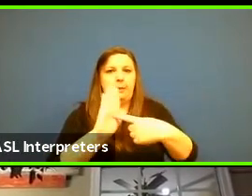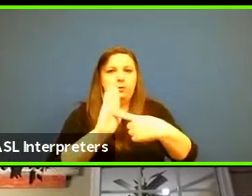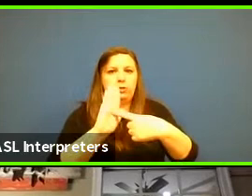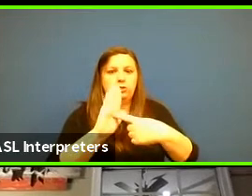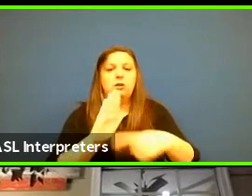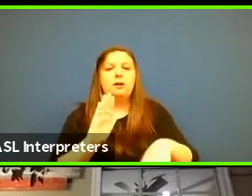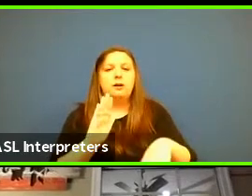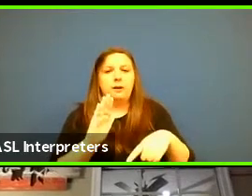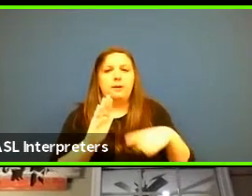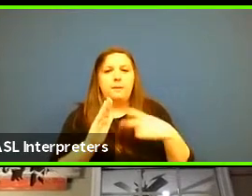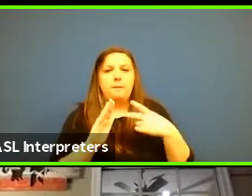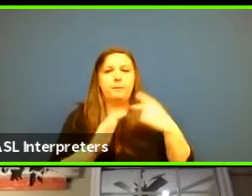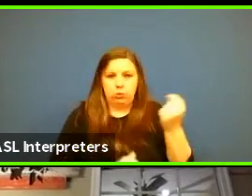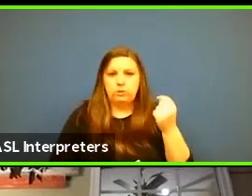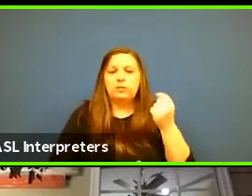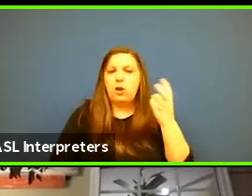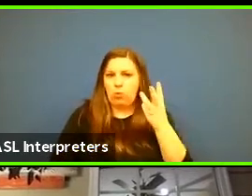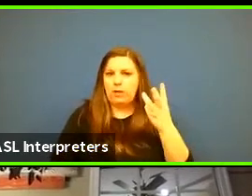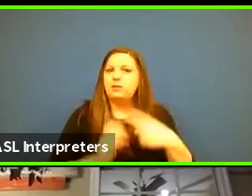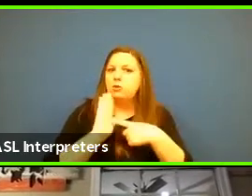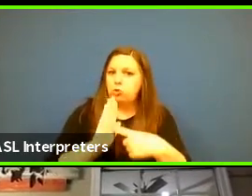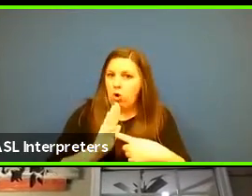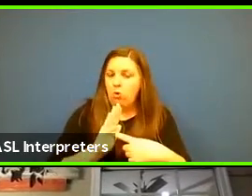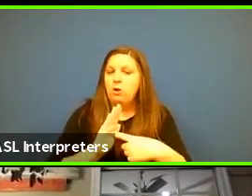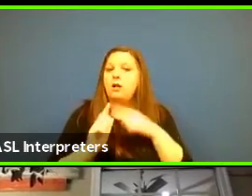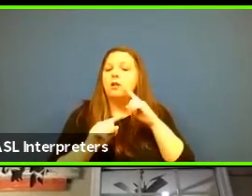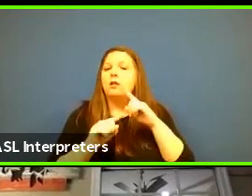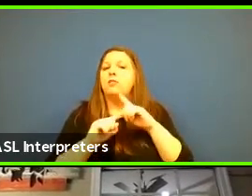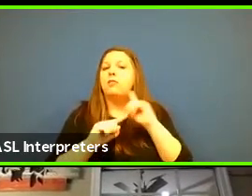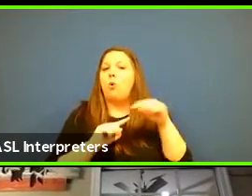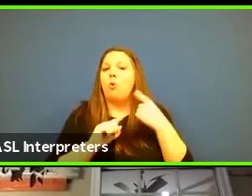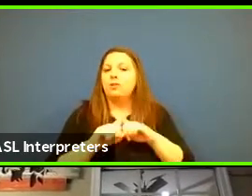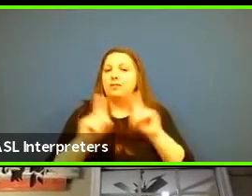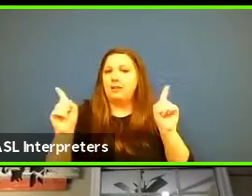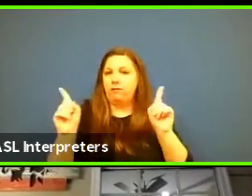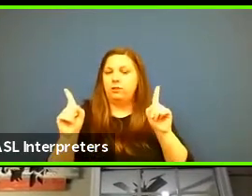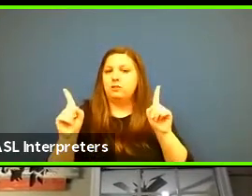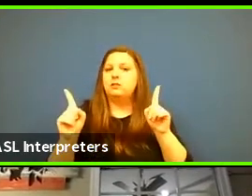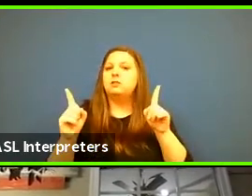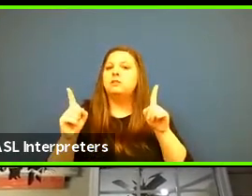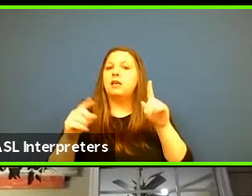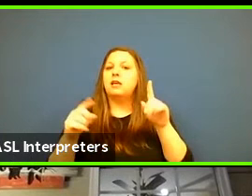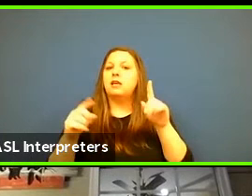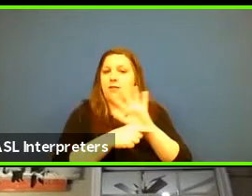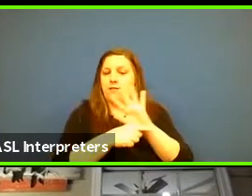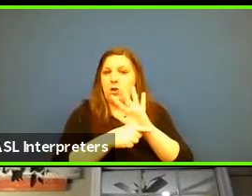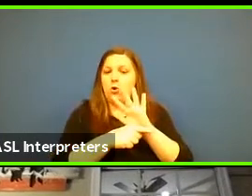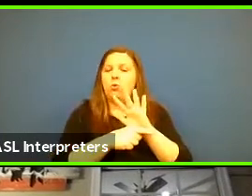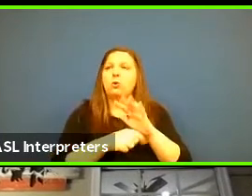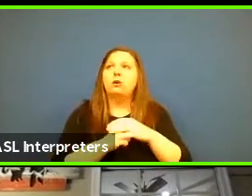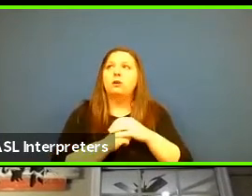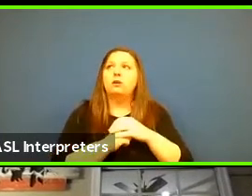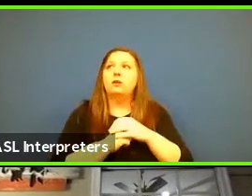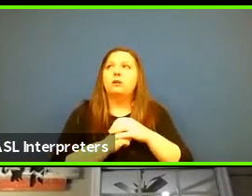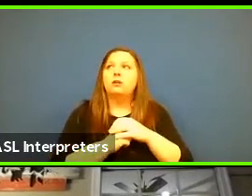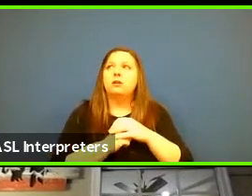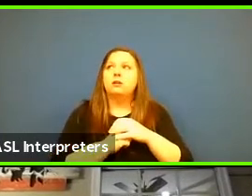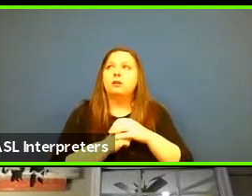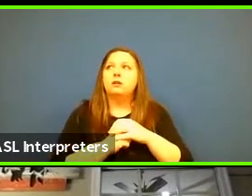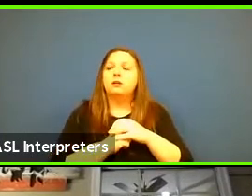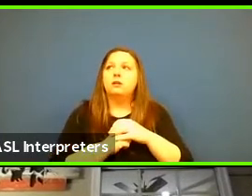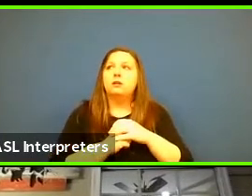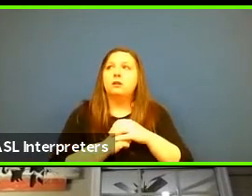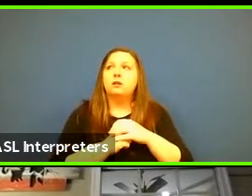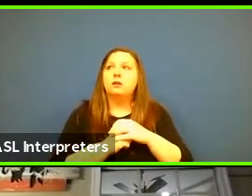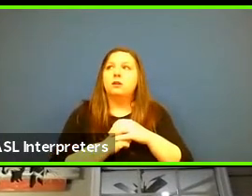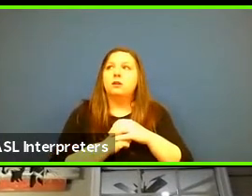both nights, Tuesday and Wednesdays. The only difference on the video that you would see is you won't see all 3 clear